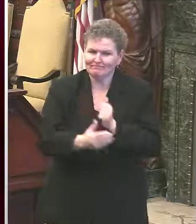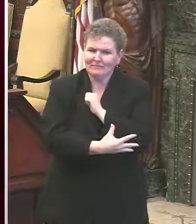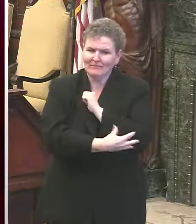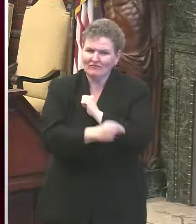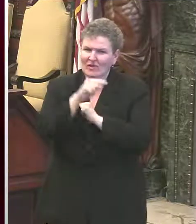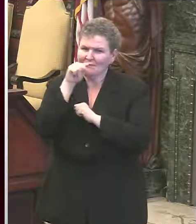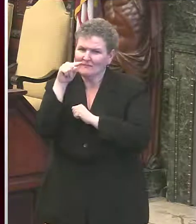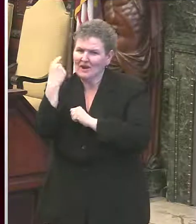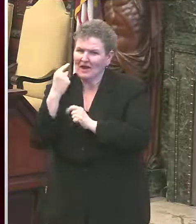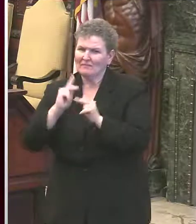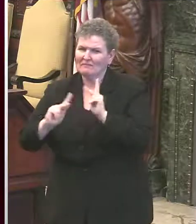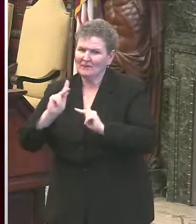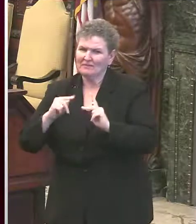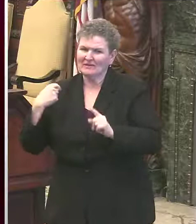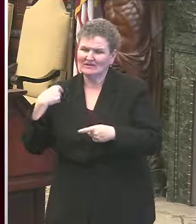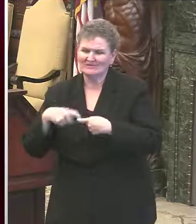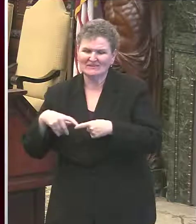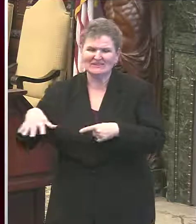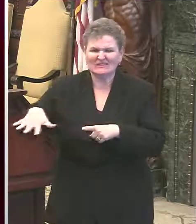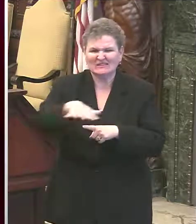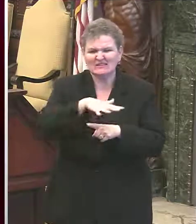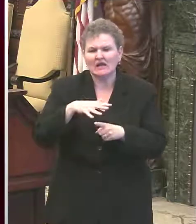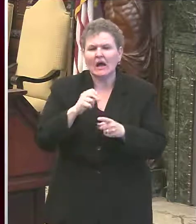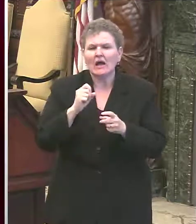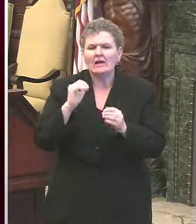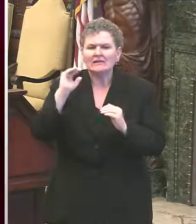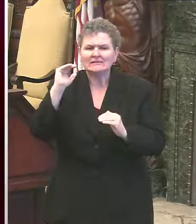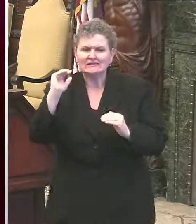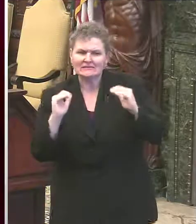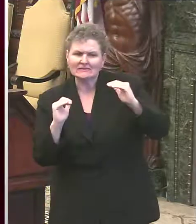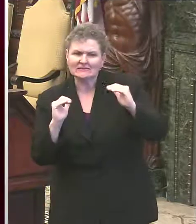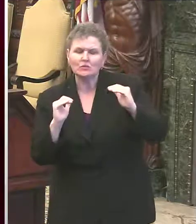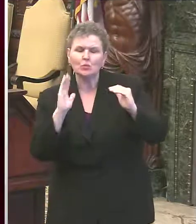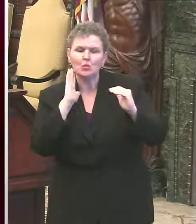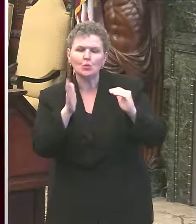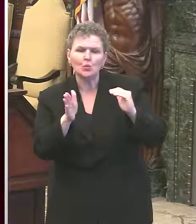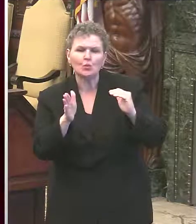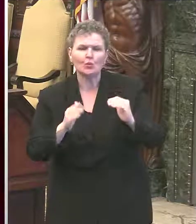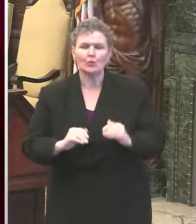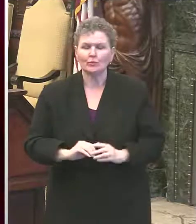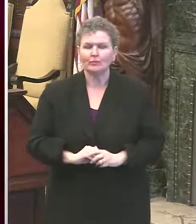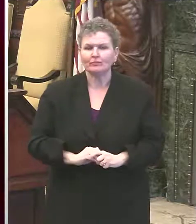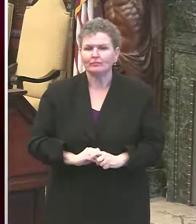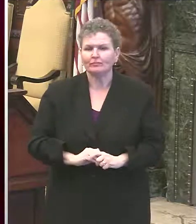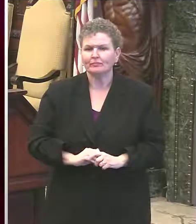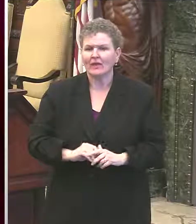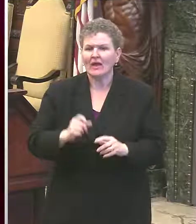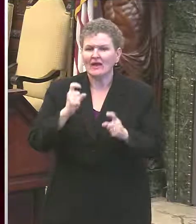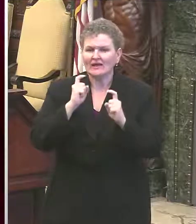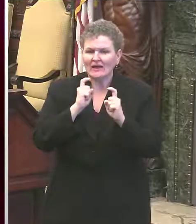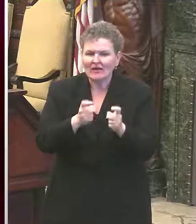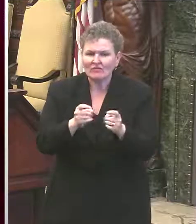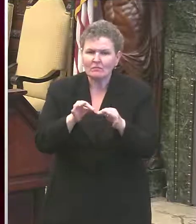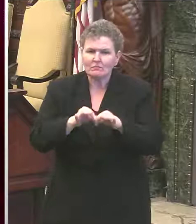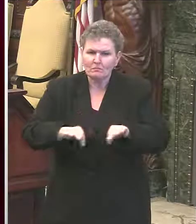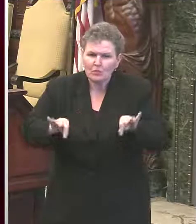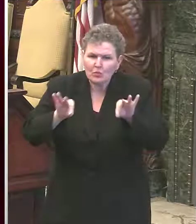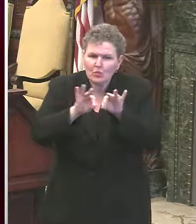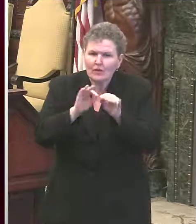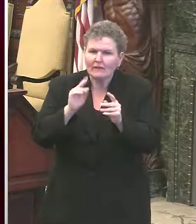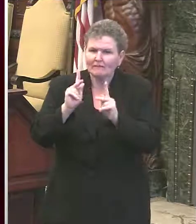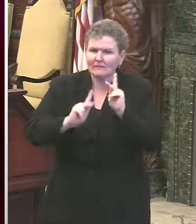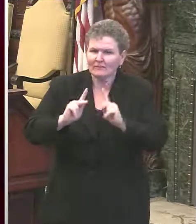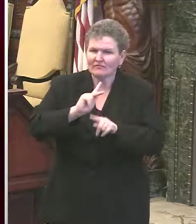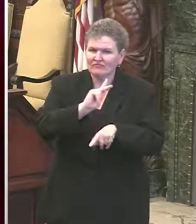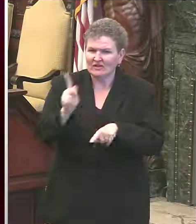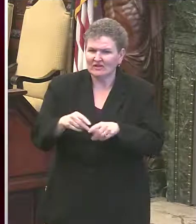people relative to white non-Hispanic people. These measures will be given even more important in Philadelphia, where the poverty rate